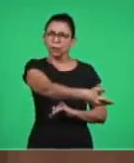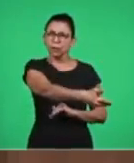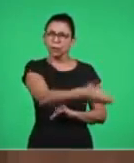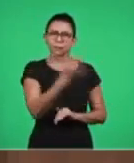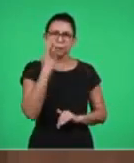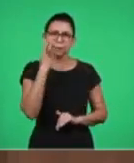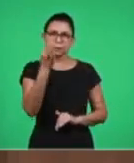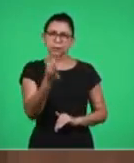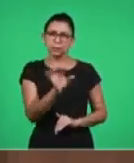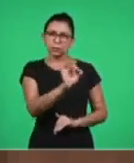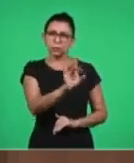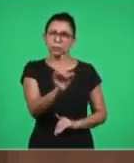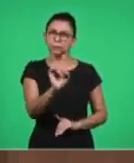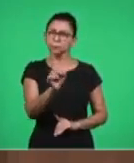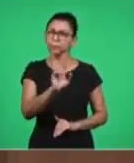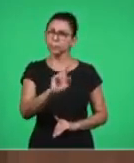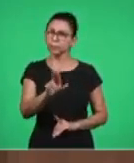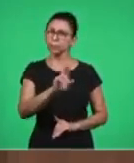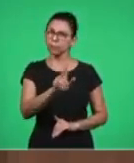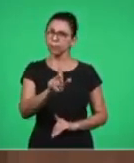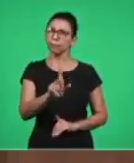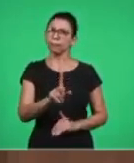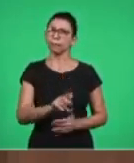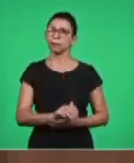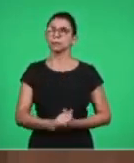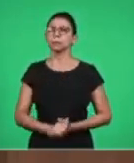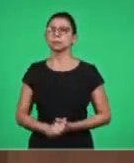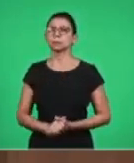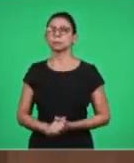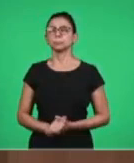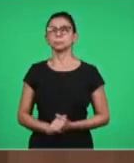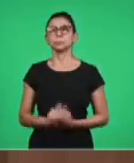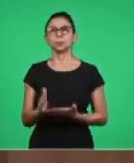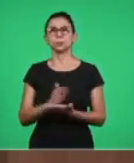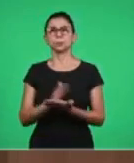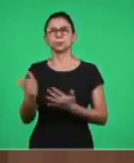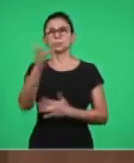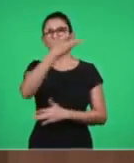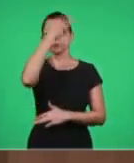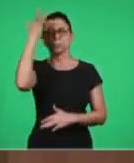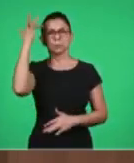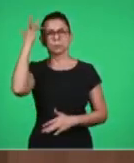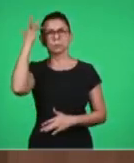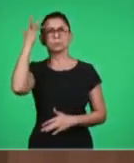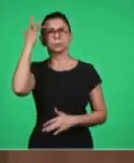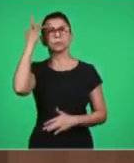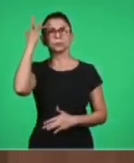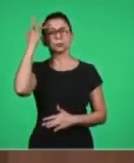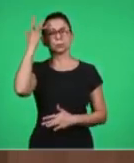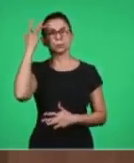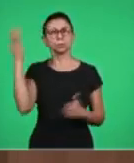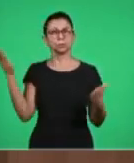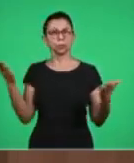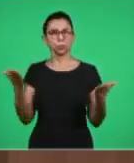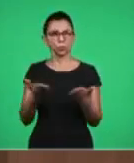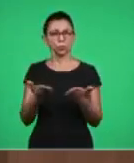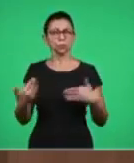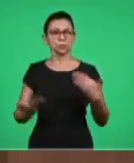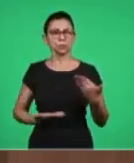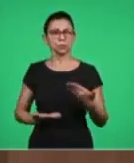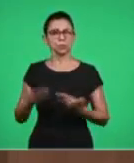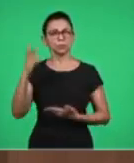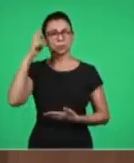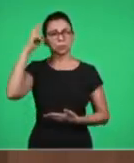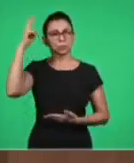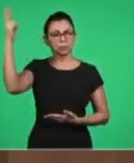are outside, many of them are being even called biblically as the ones that are being called for the last hour.